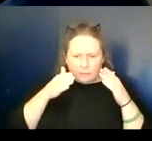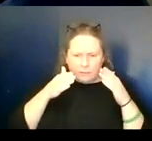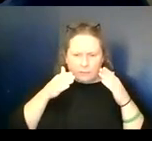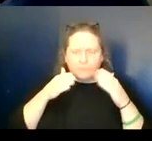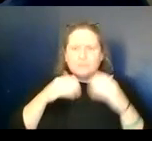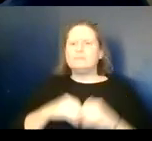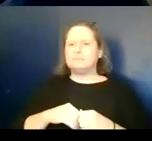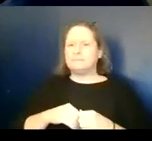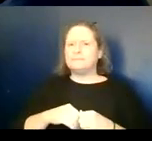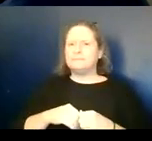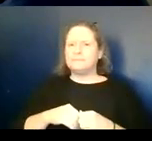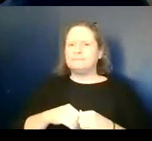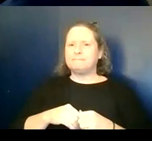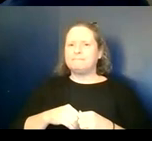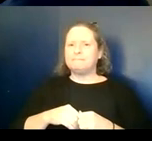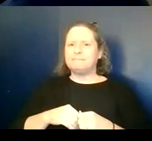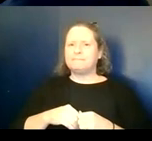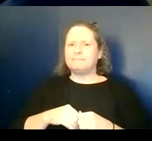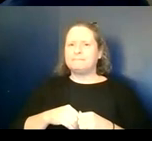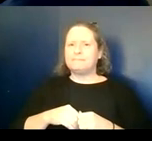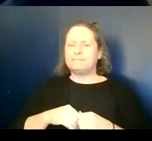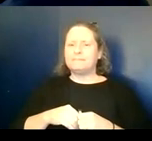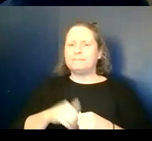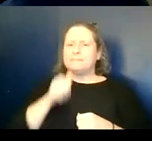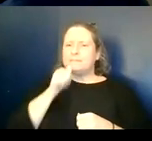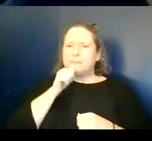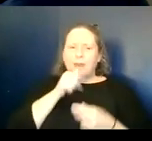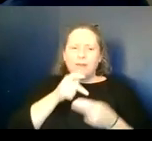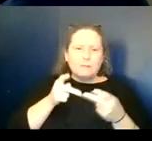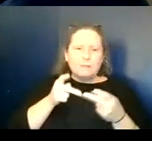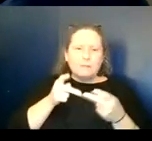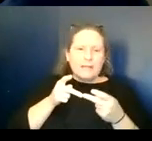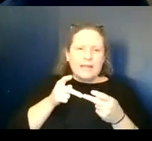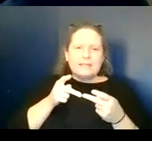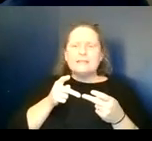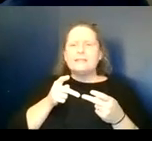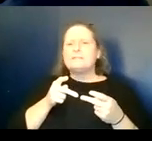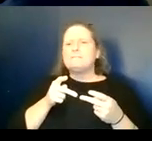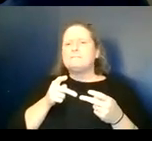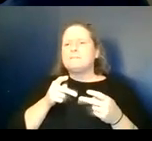going to a place that is favorable to work at,